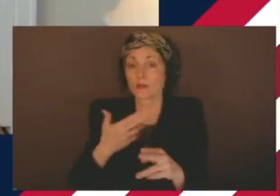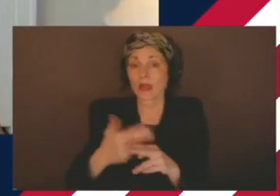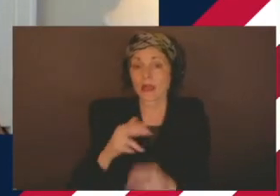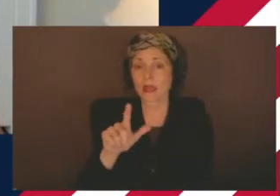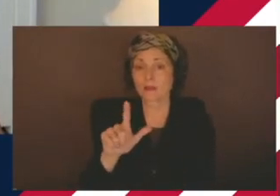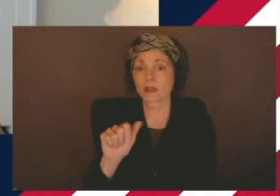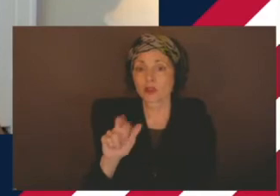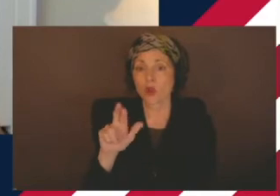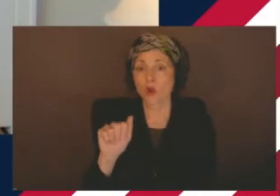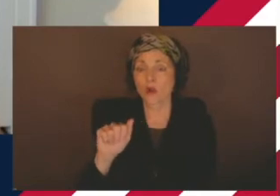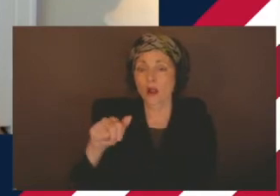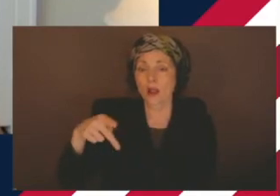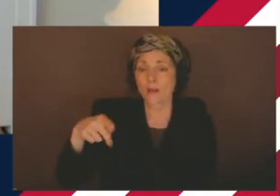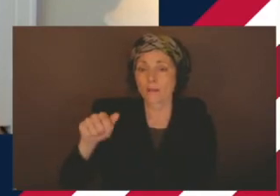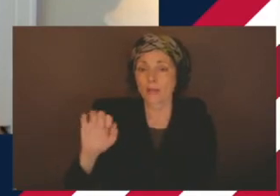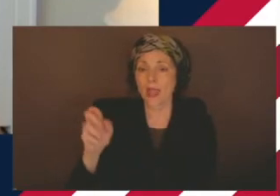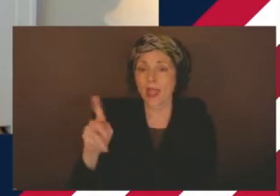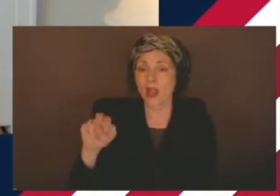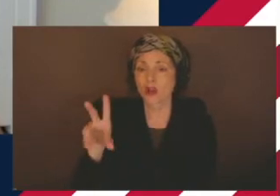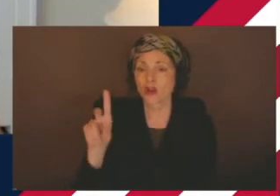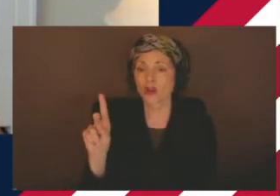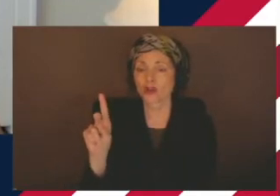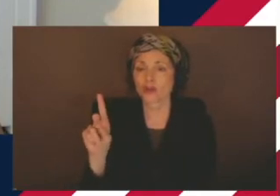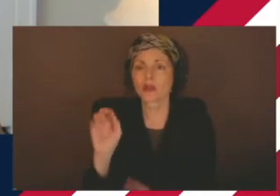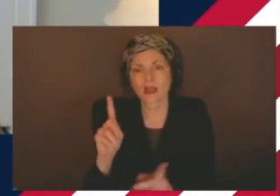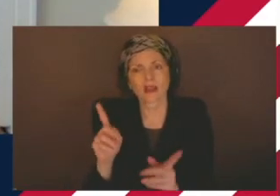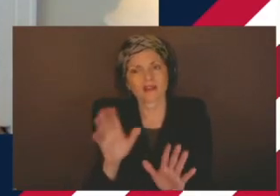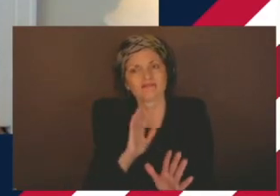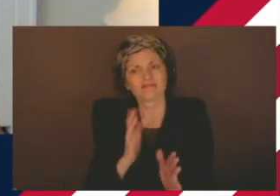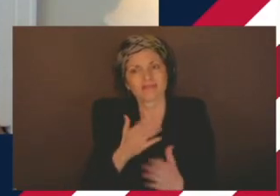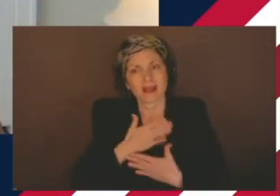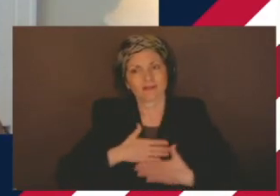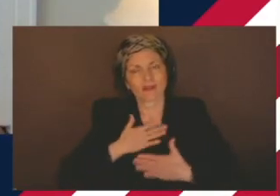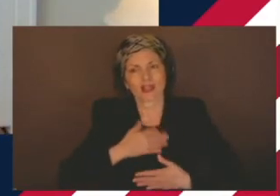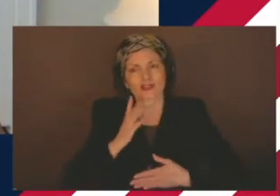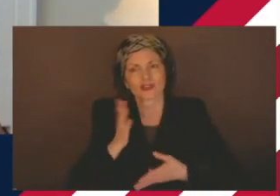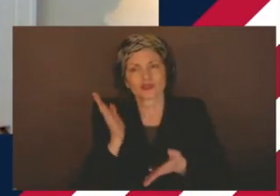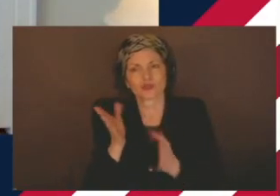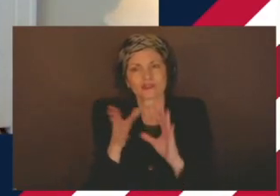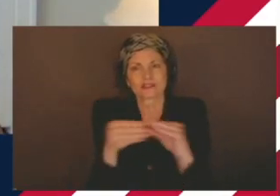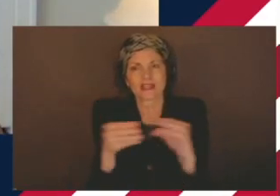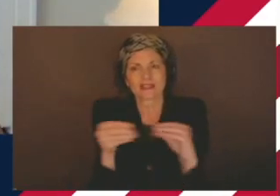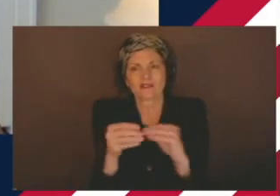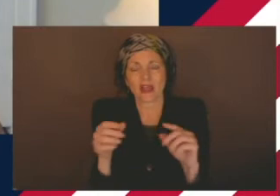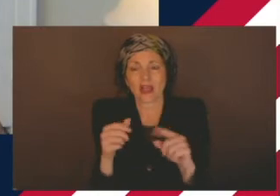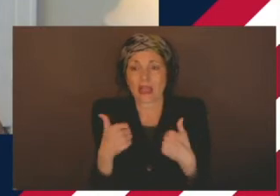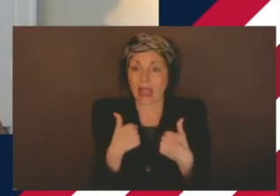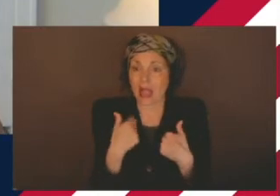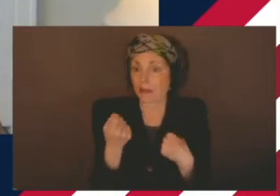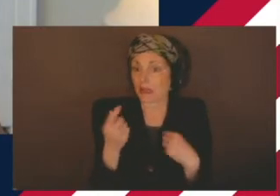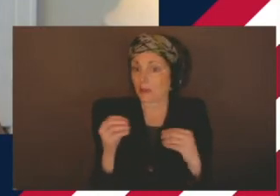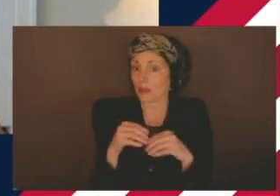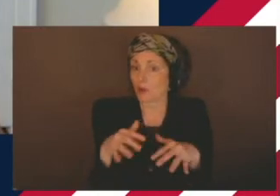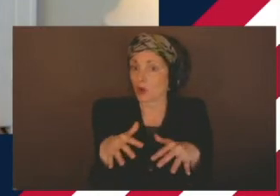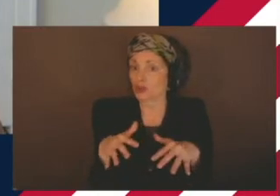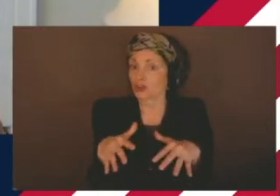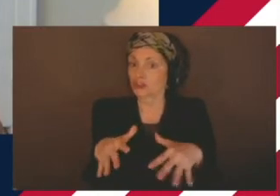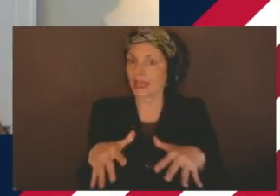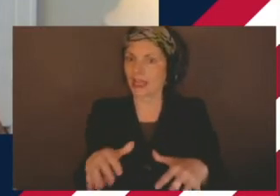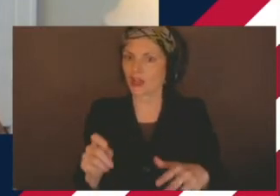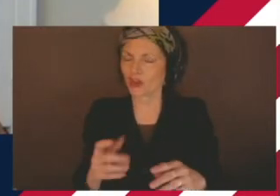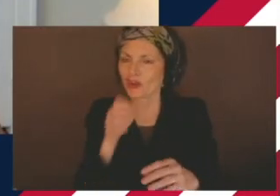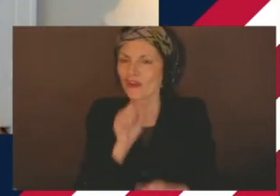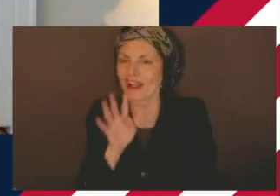today. Like the Affordable Care Act at age 10, I'm a little shakier at 44, but we're both still here.